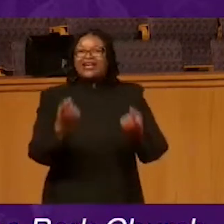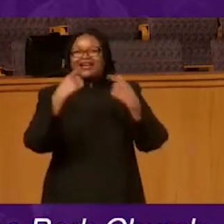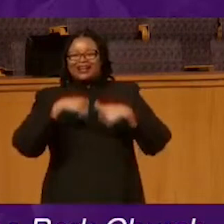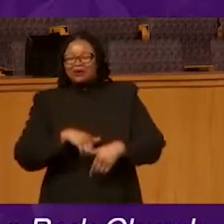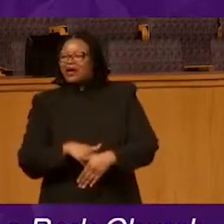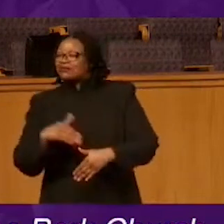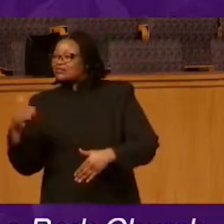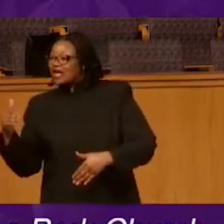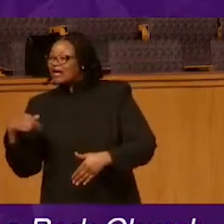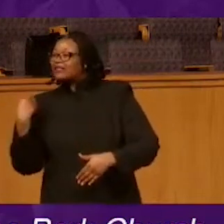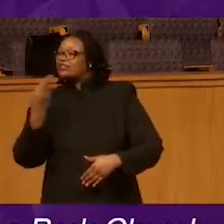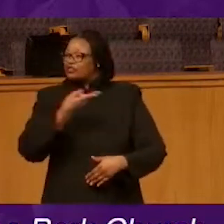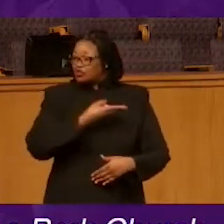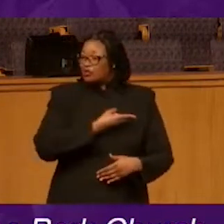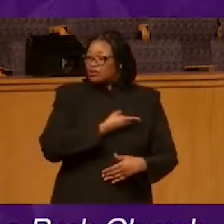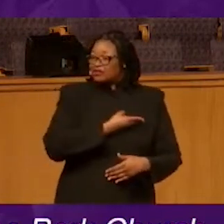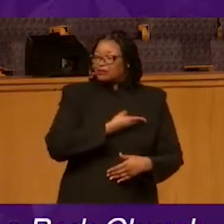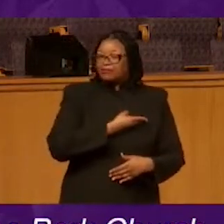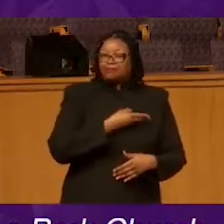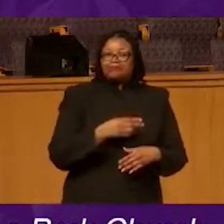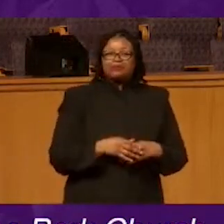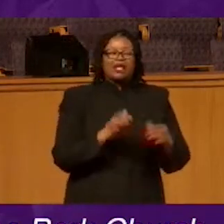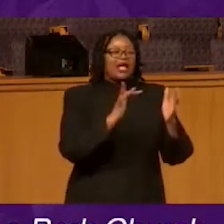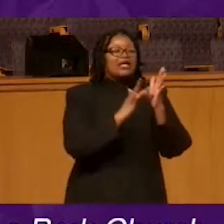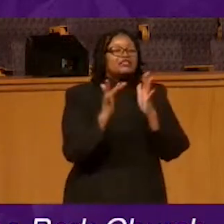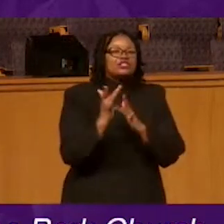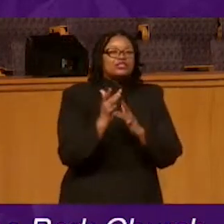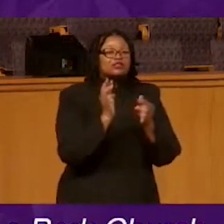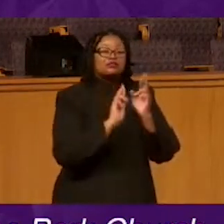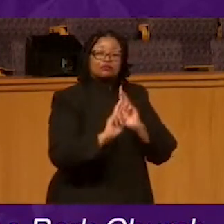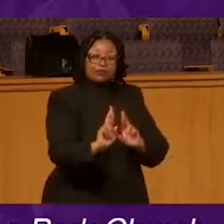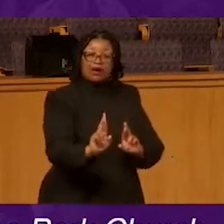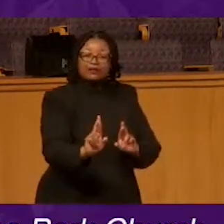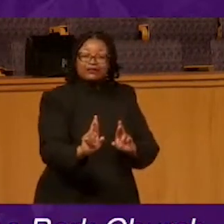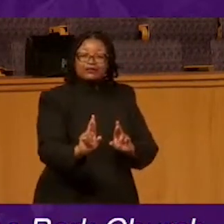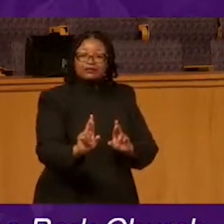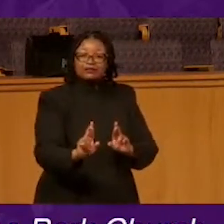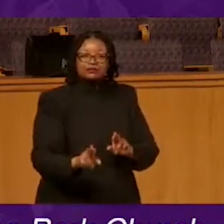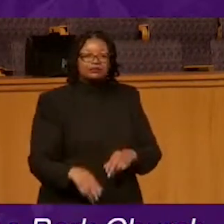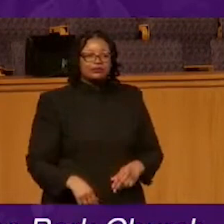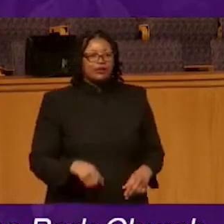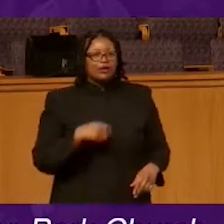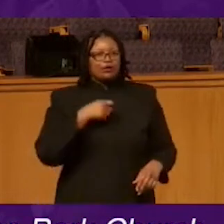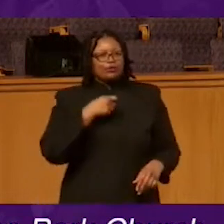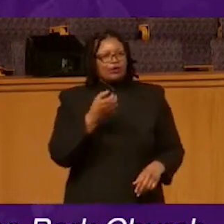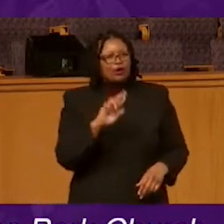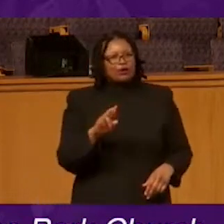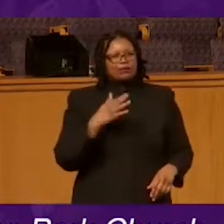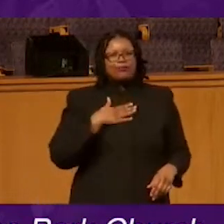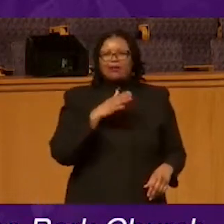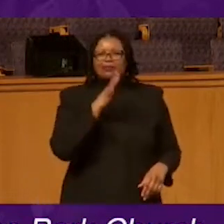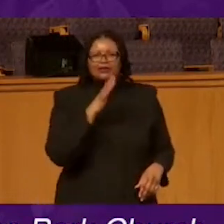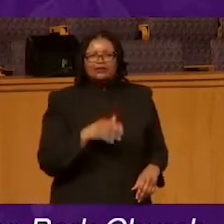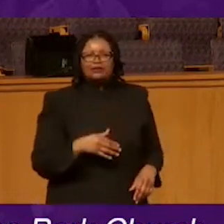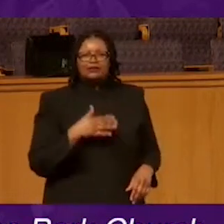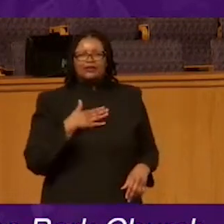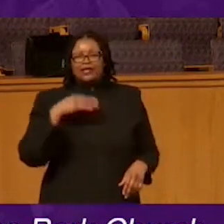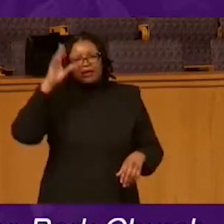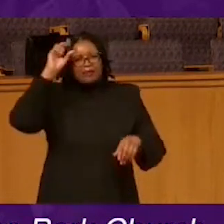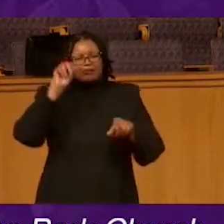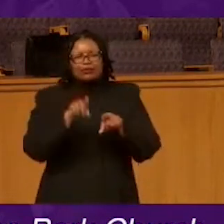outside to us. Jesus responds, who are my mother and my